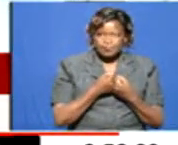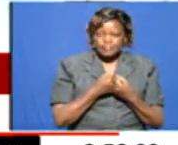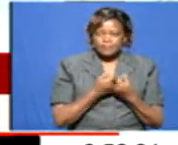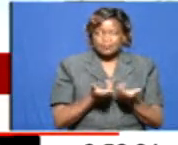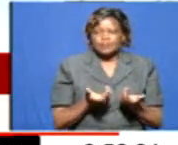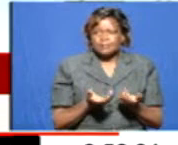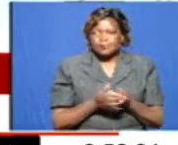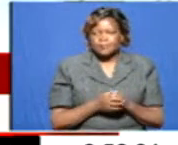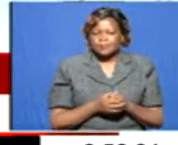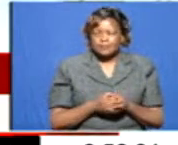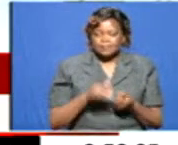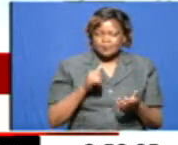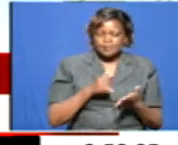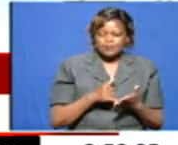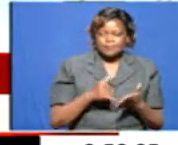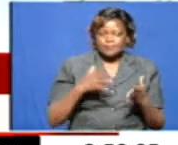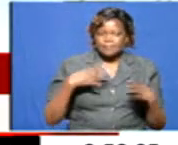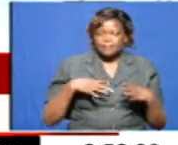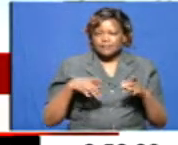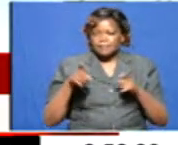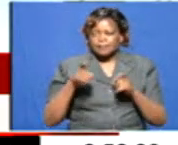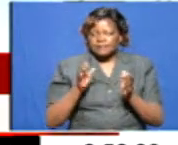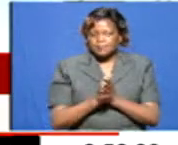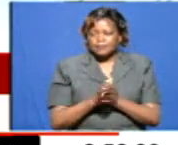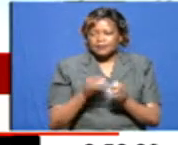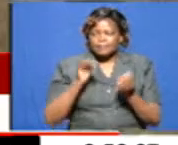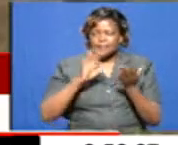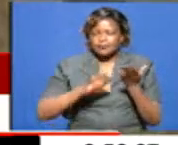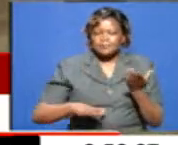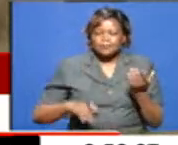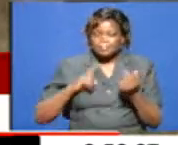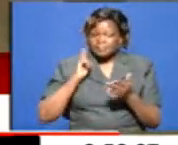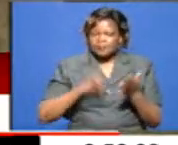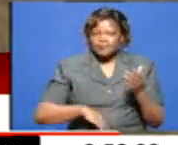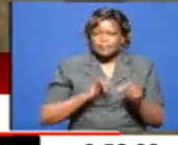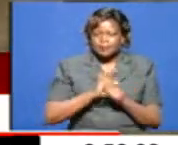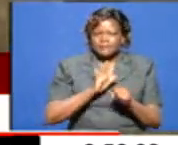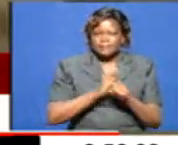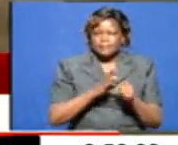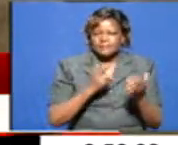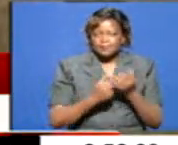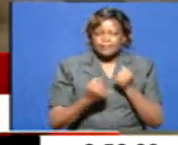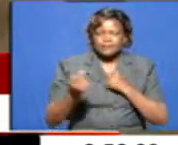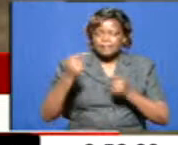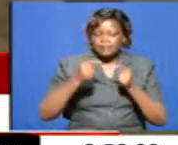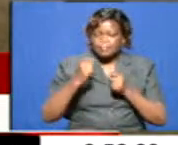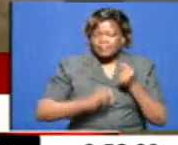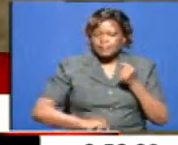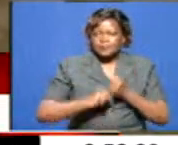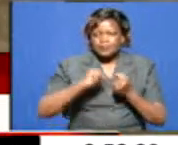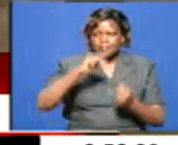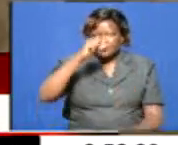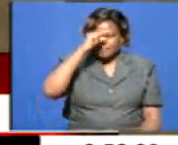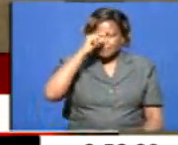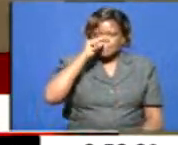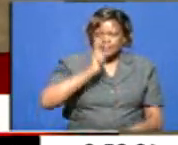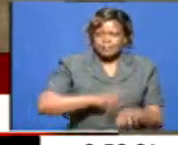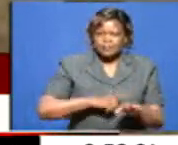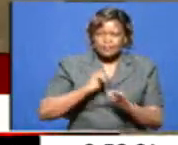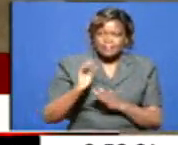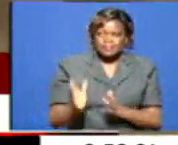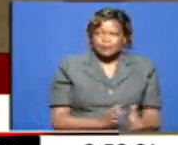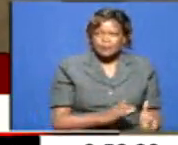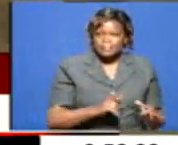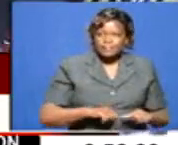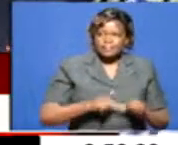crowd control. The CEO called on many partners to come on board and support the government as preparations are already